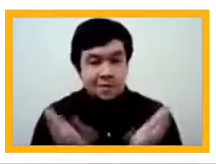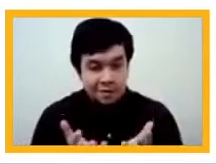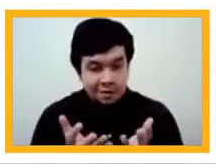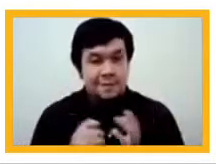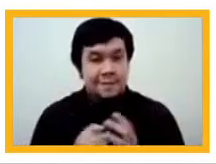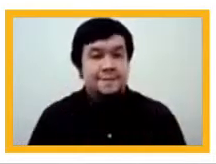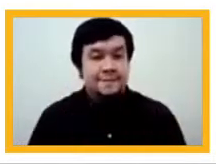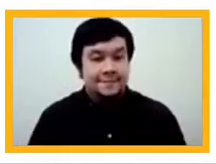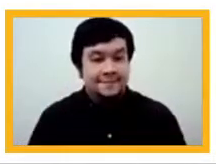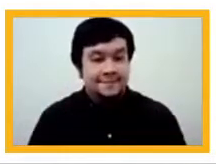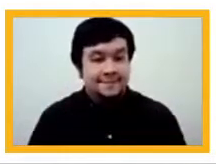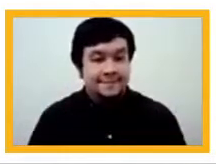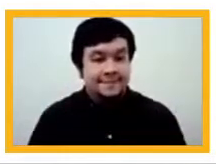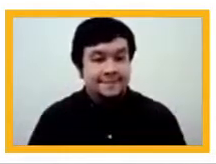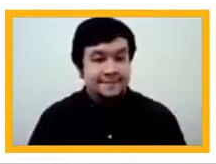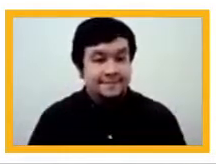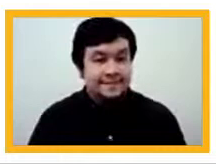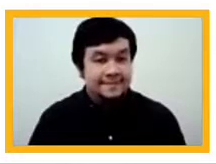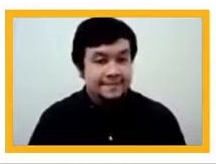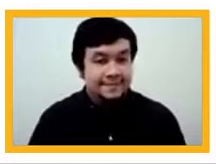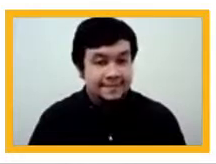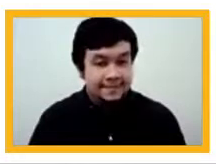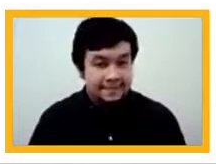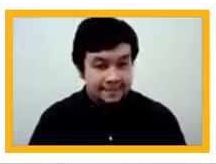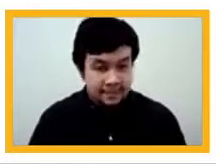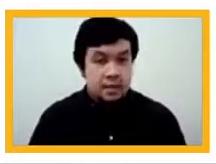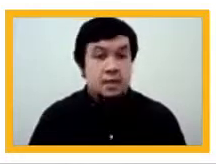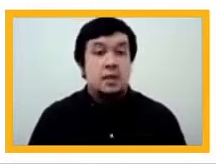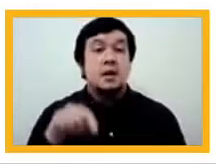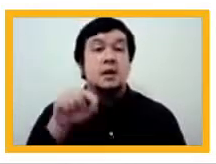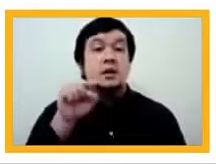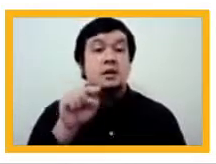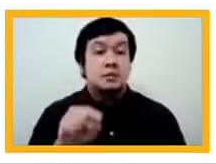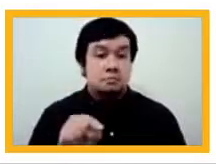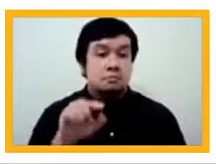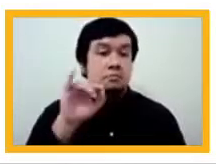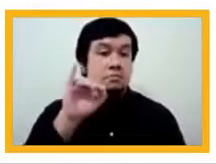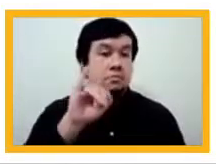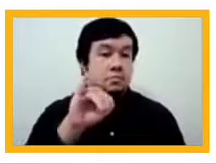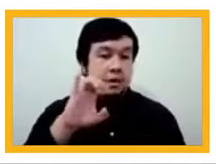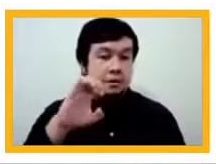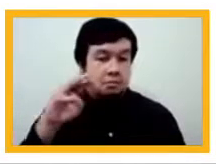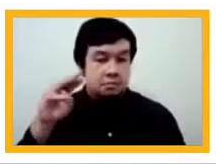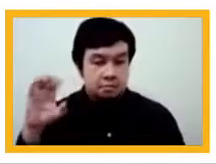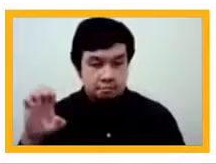also we try to adopt the demand of the industry